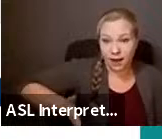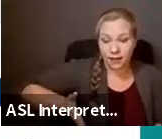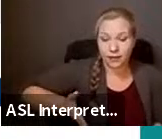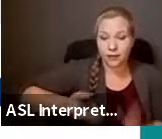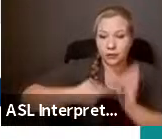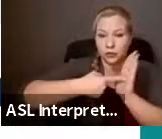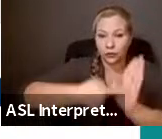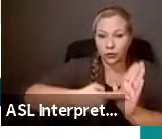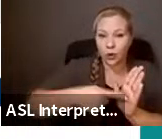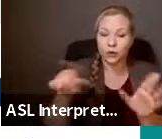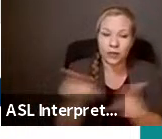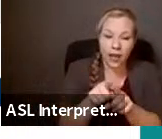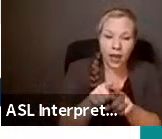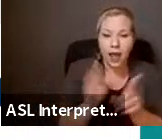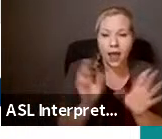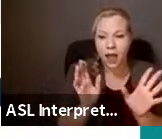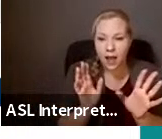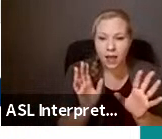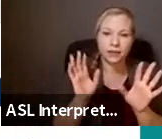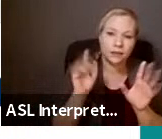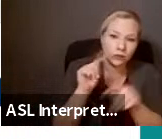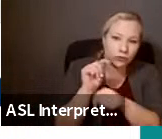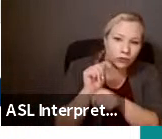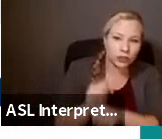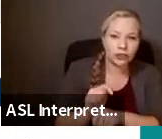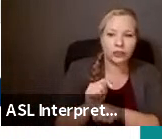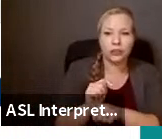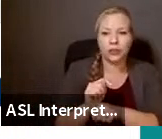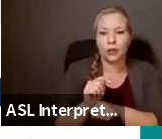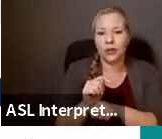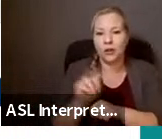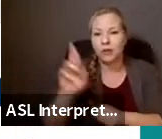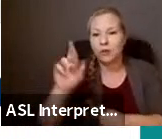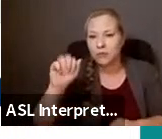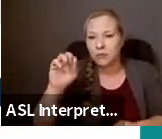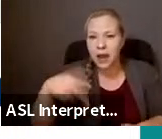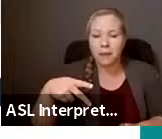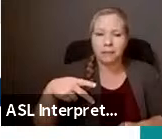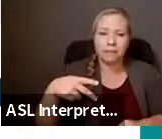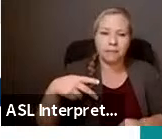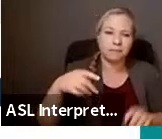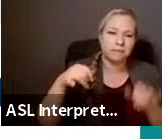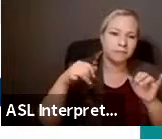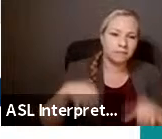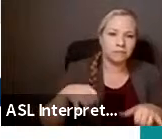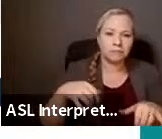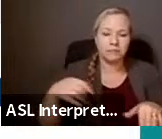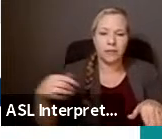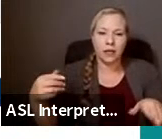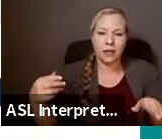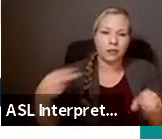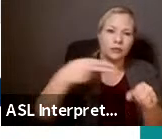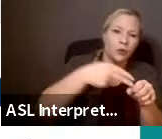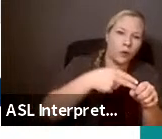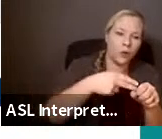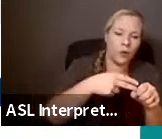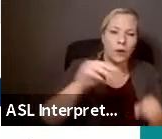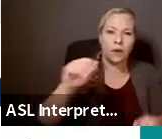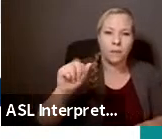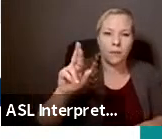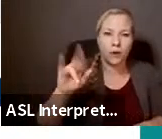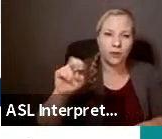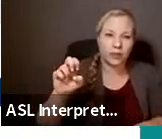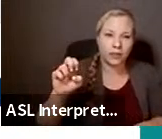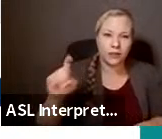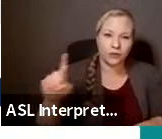your traditional kind of diamond ramps that come on and off, right? That tie into Marine Drive. What we've got today